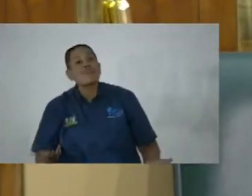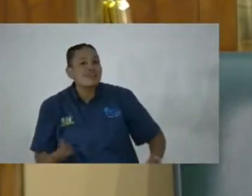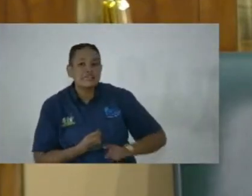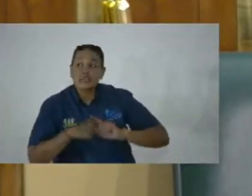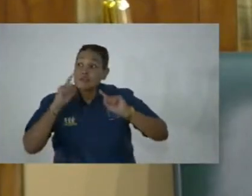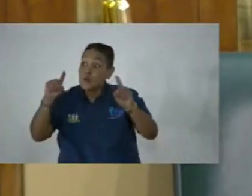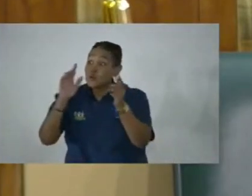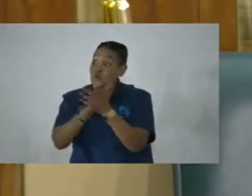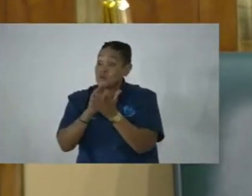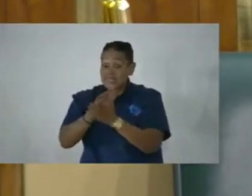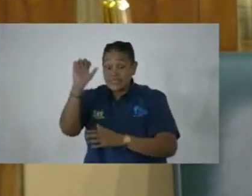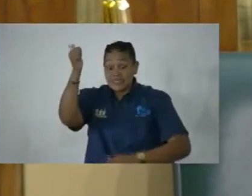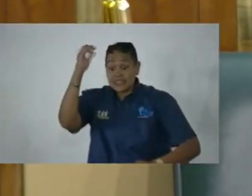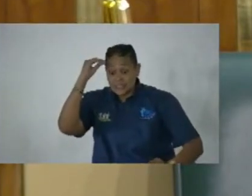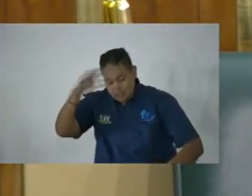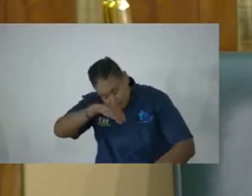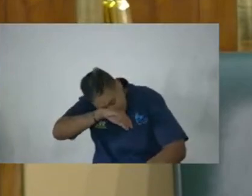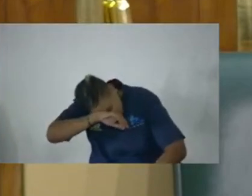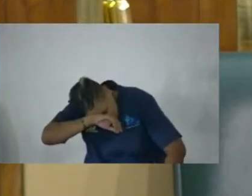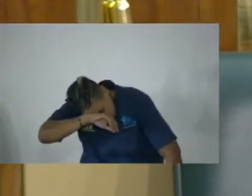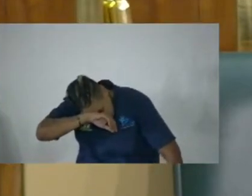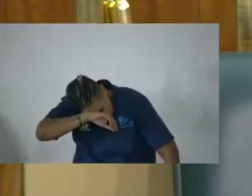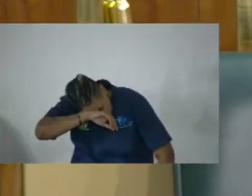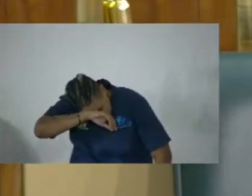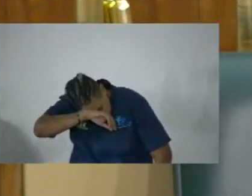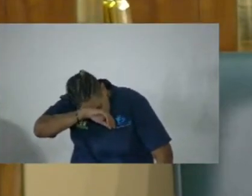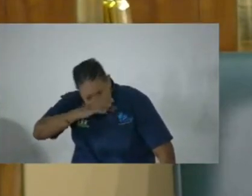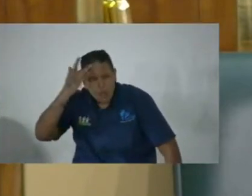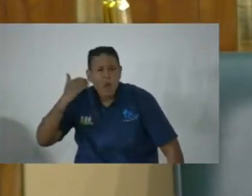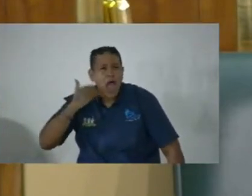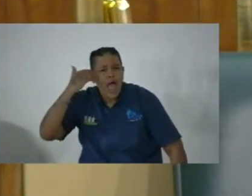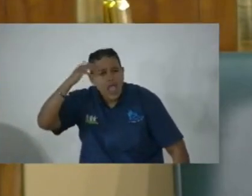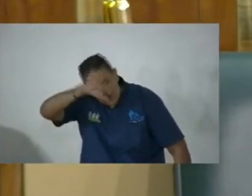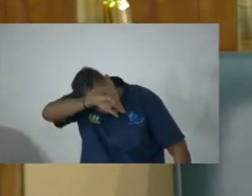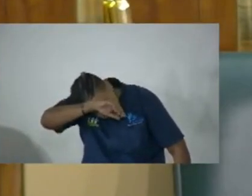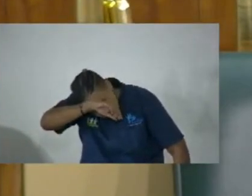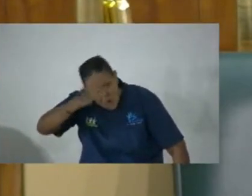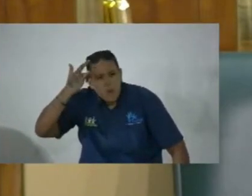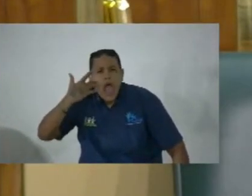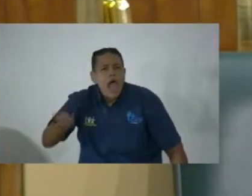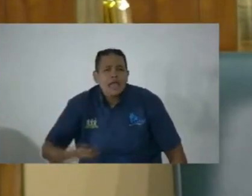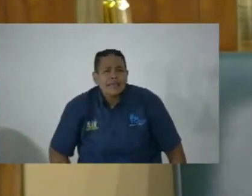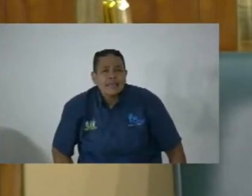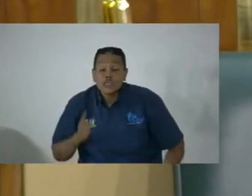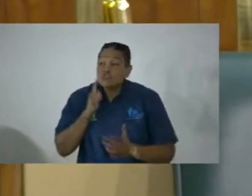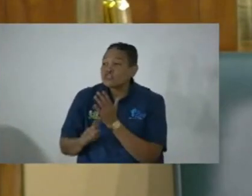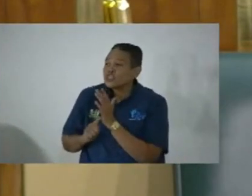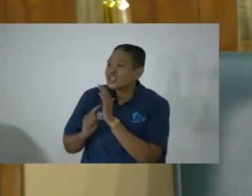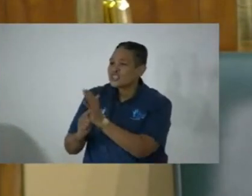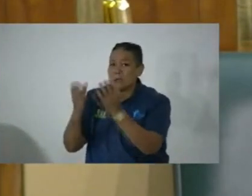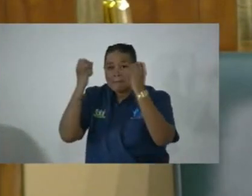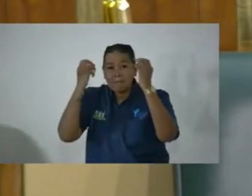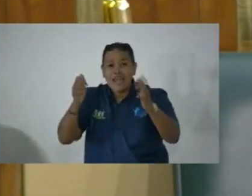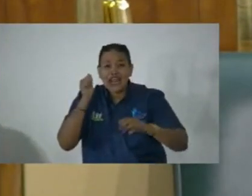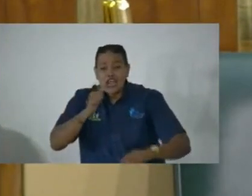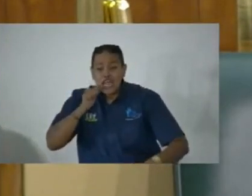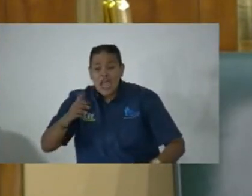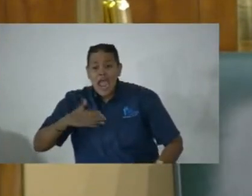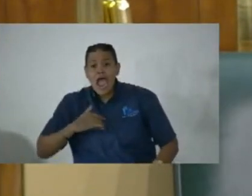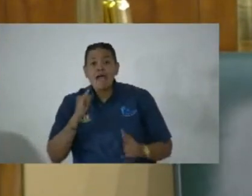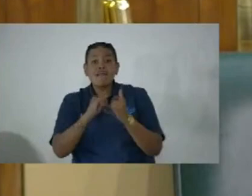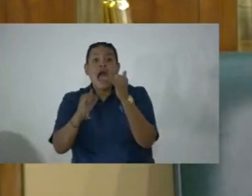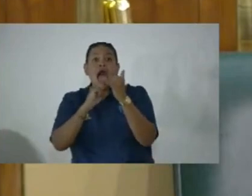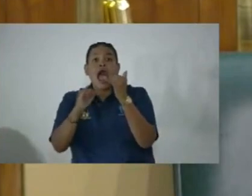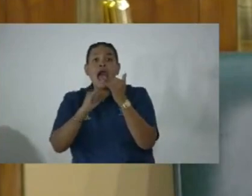maths, the his head is on the decks. Why is our head on the decks? Research have shown that many of our girls have iron